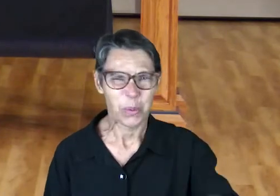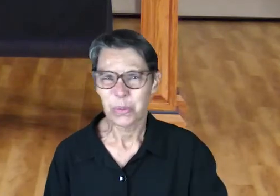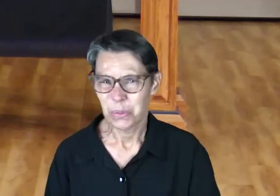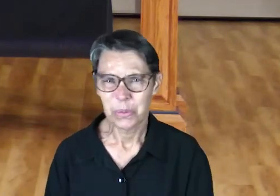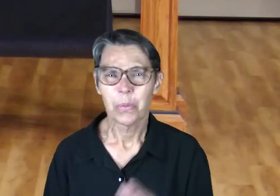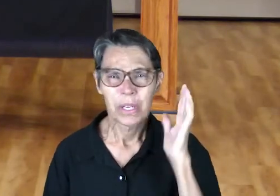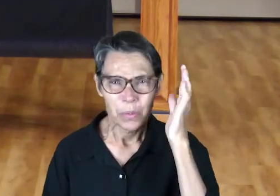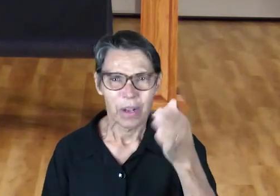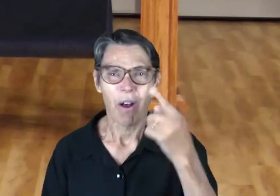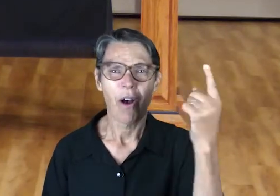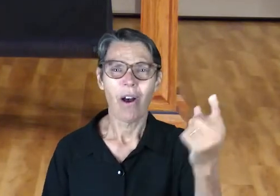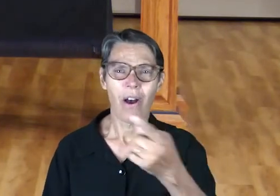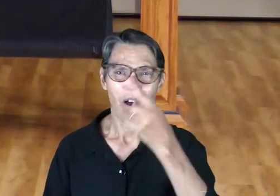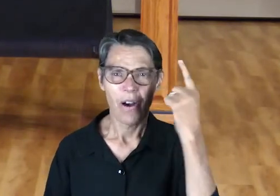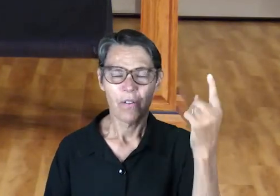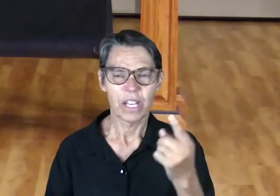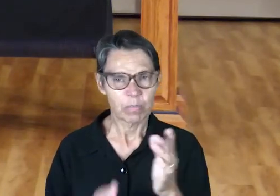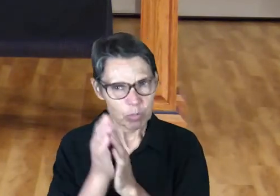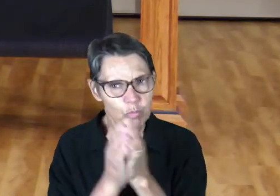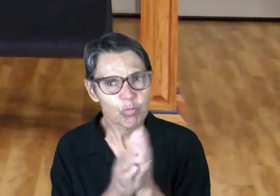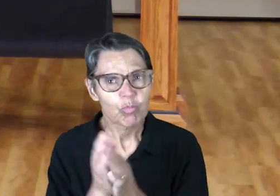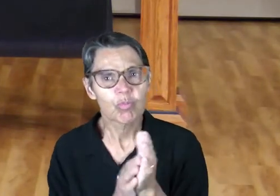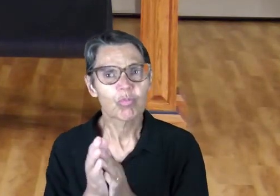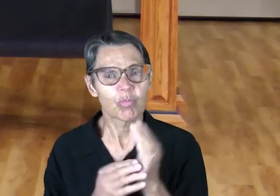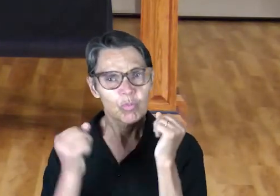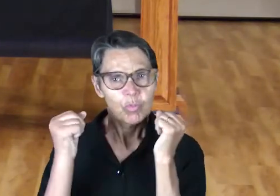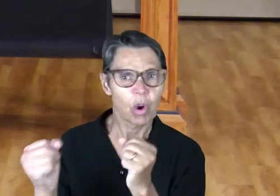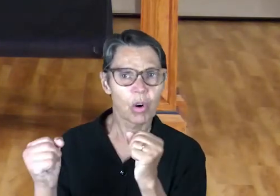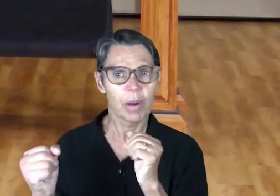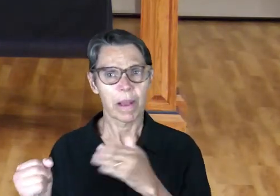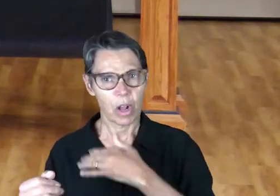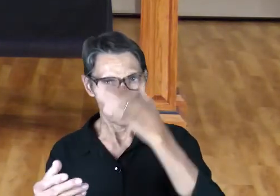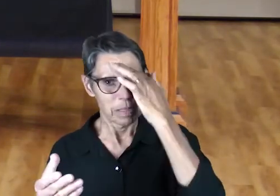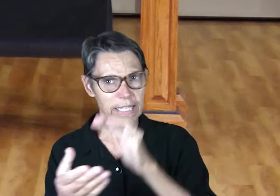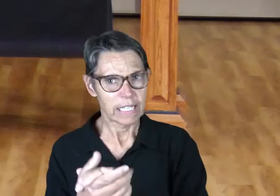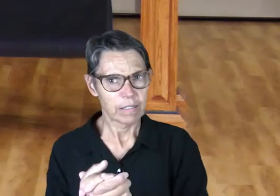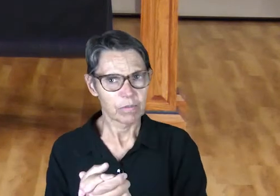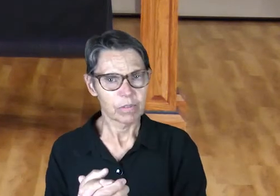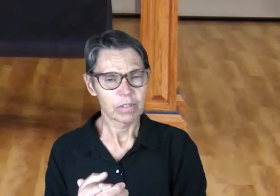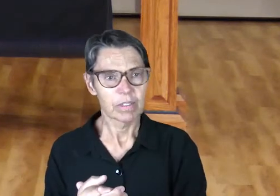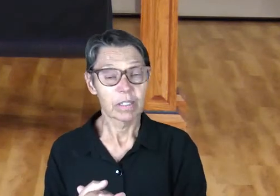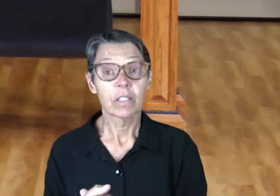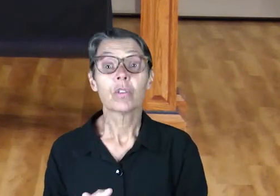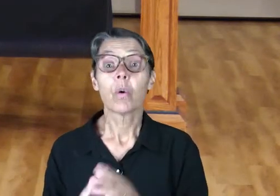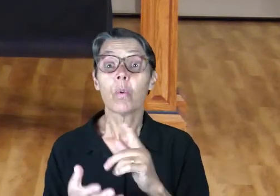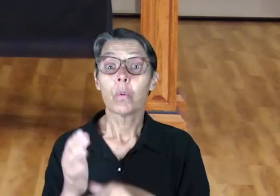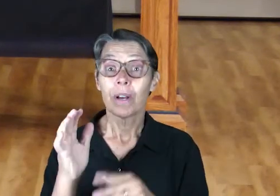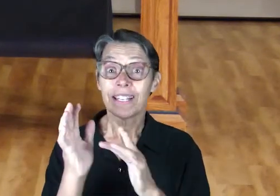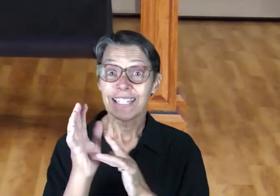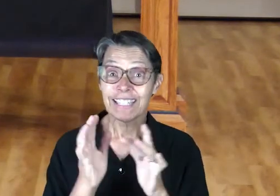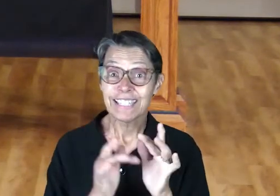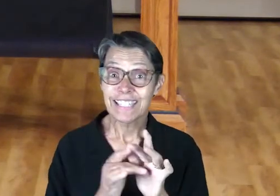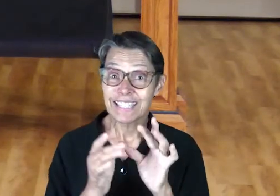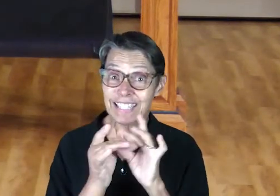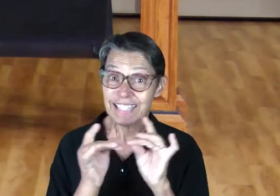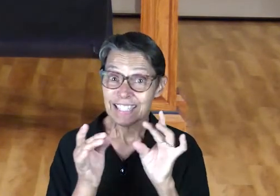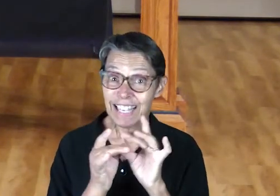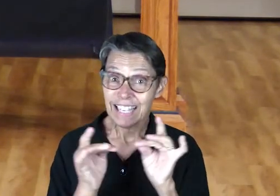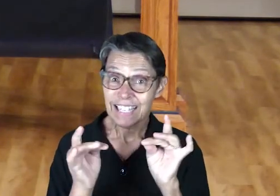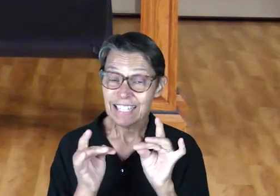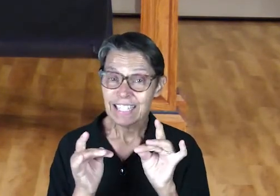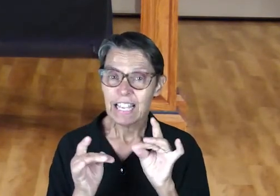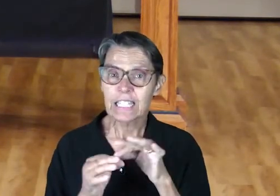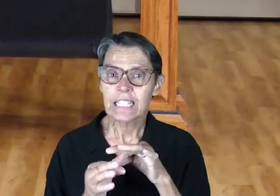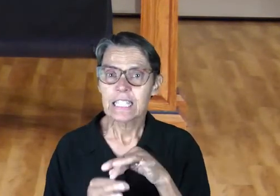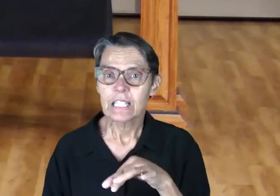we are not going to stop arguing with one another. We are not going to stop being passionate about what we believe to be the case. And what he says